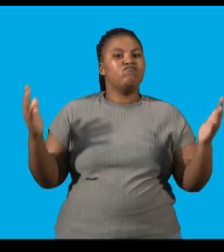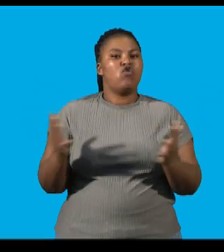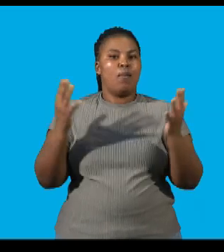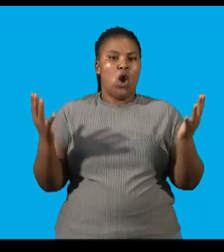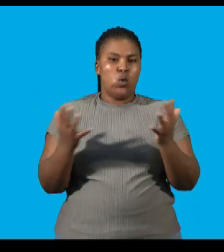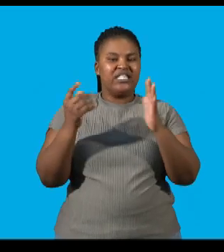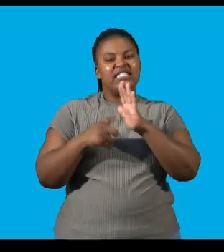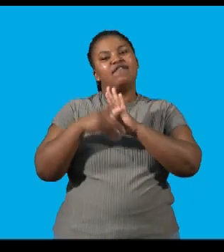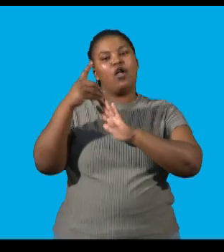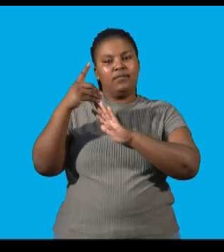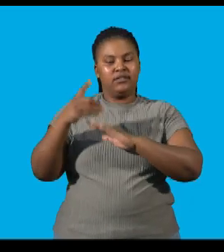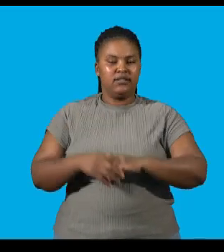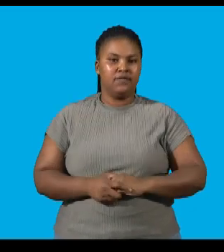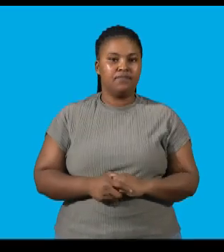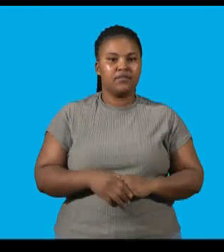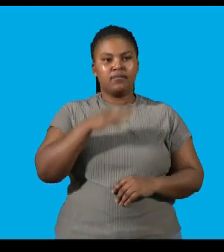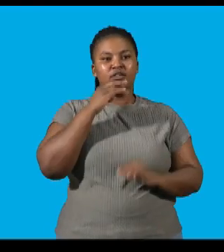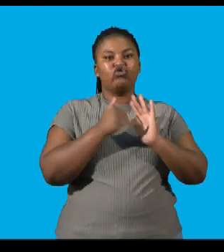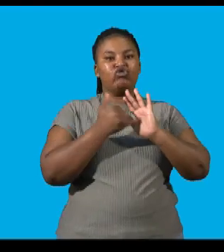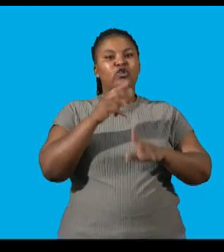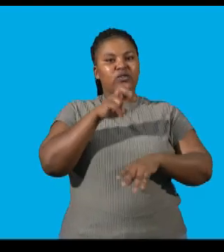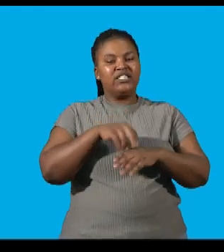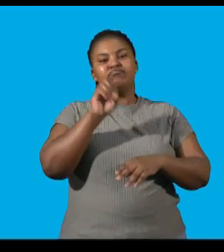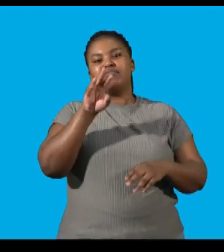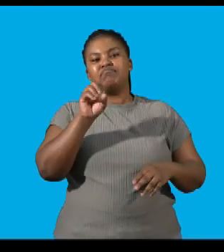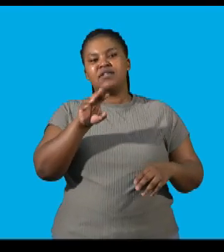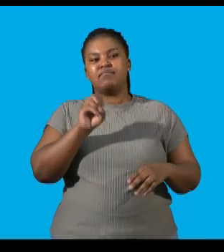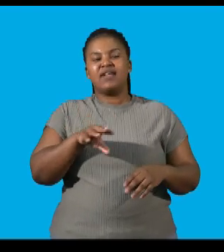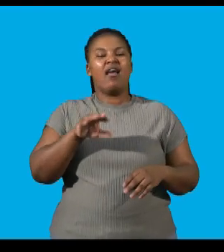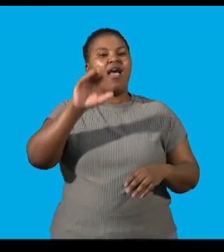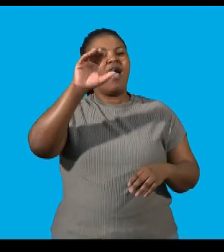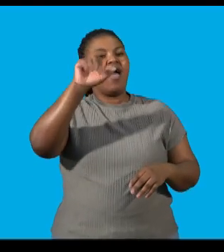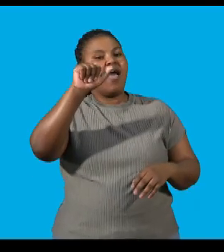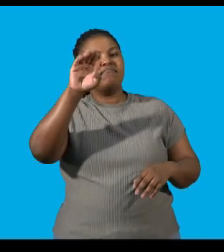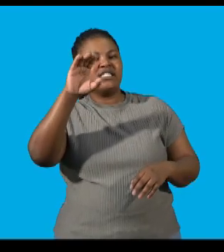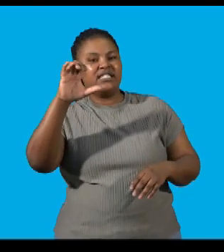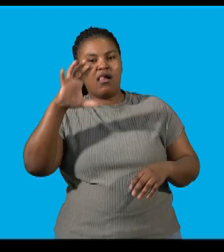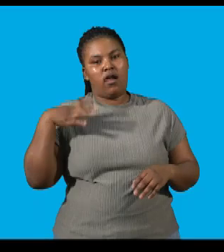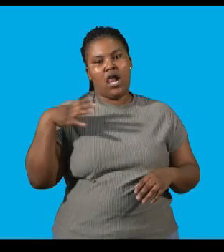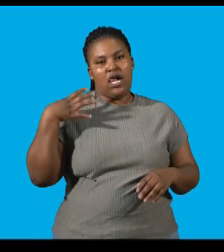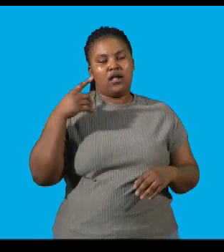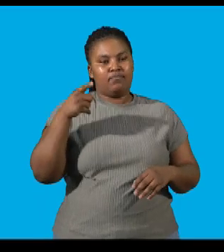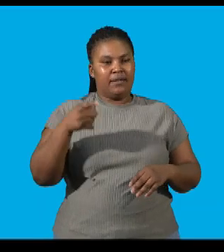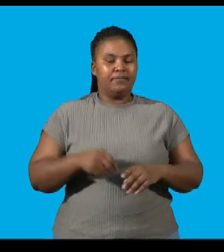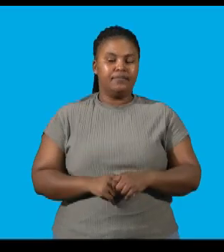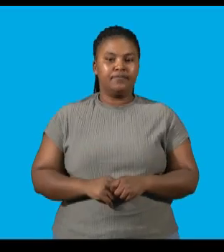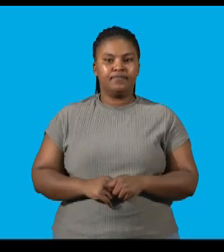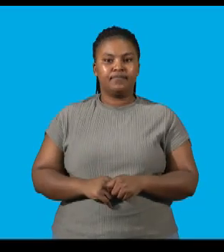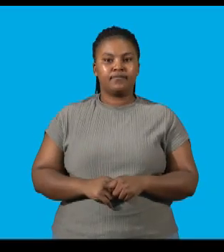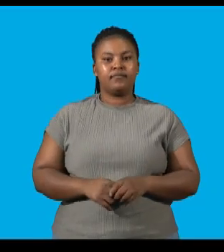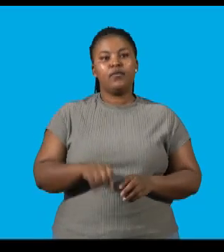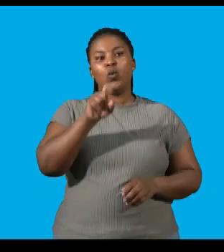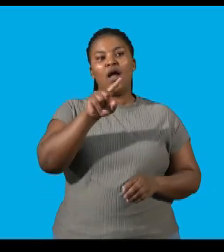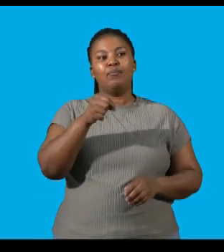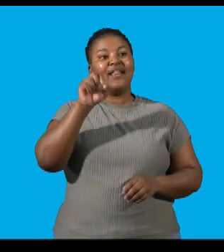promote cluster development. So you just have to write the letter there next to the question number.